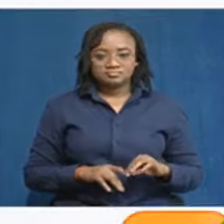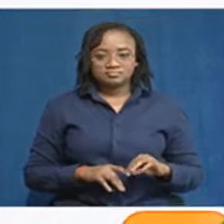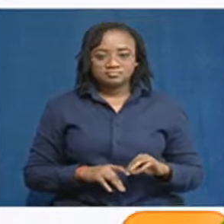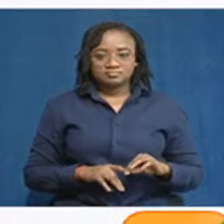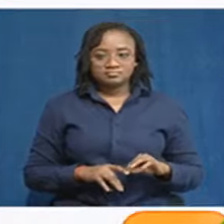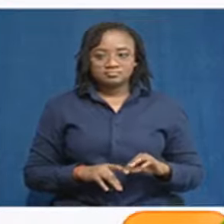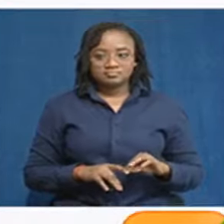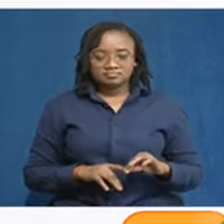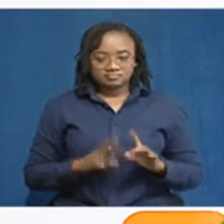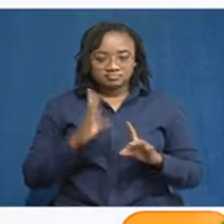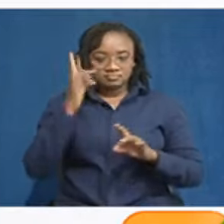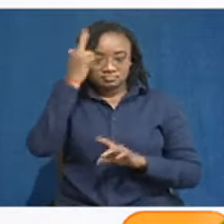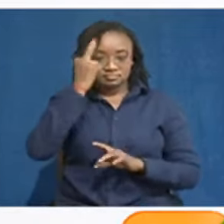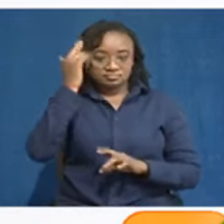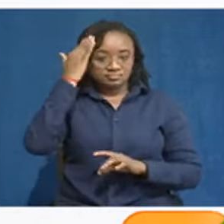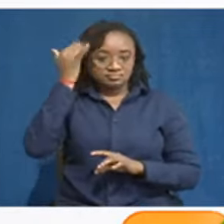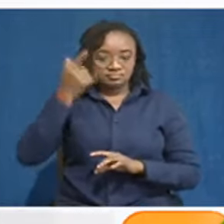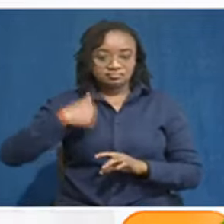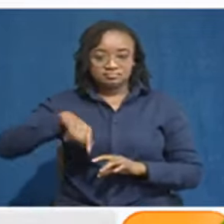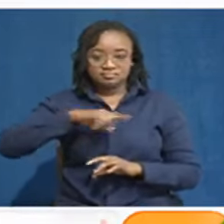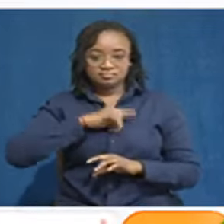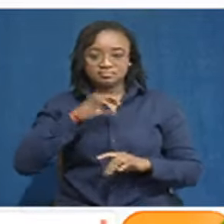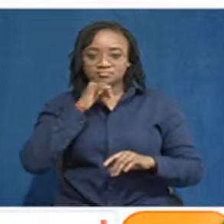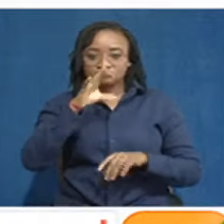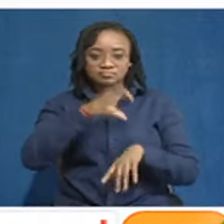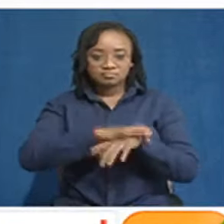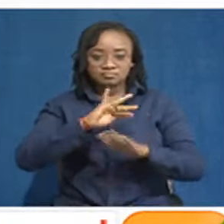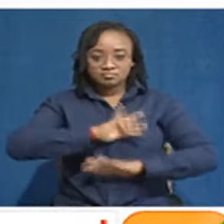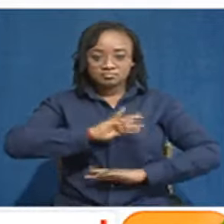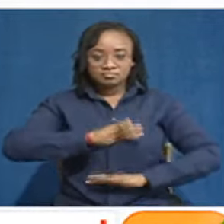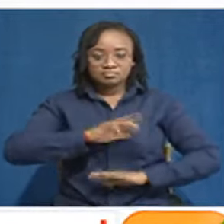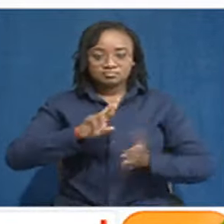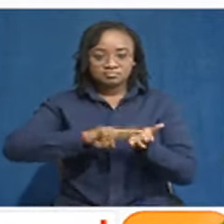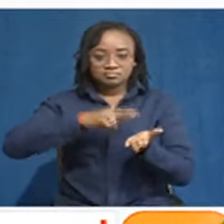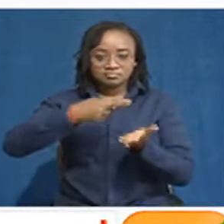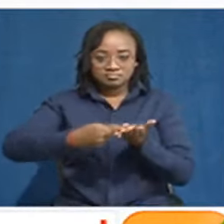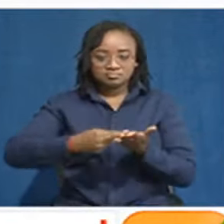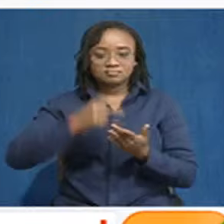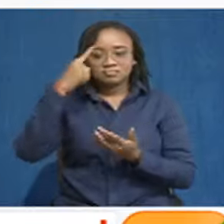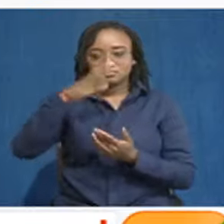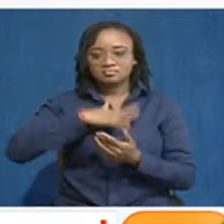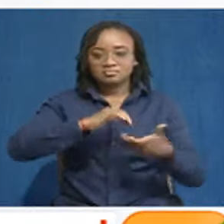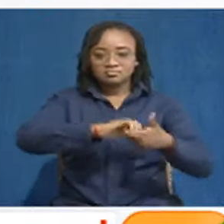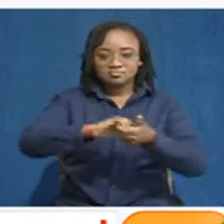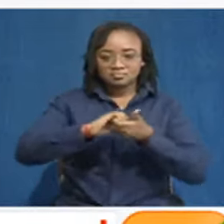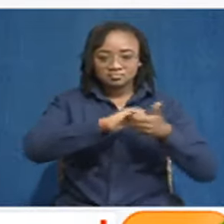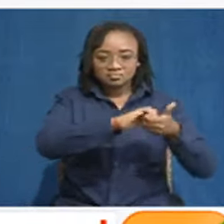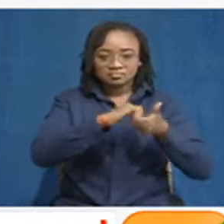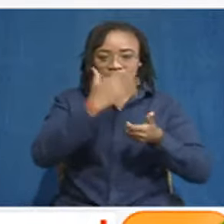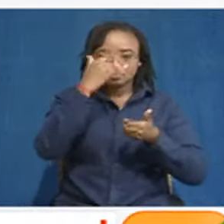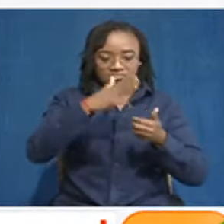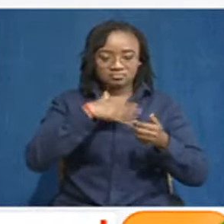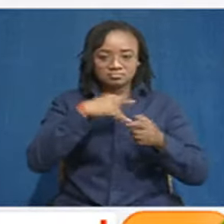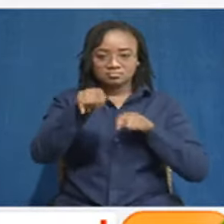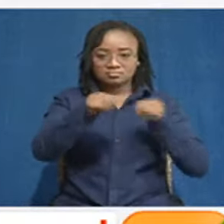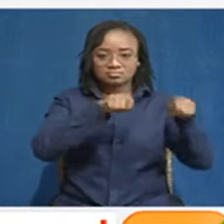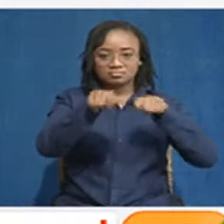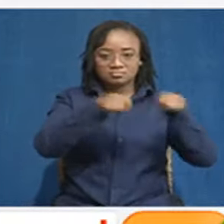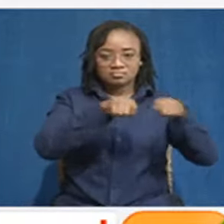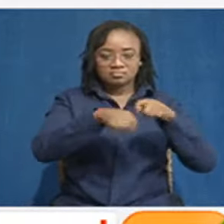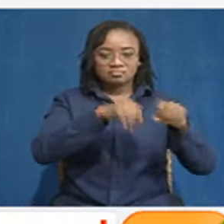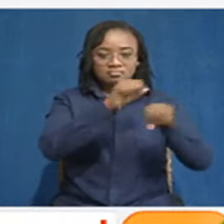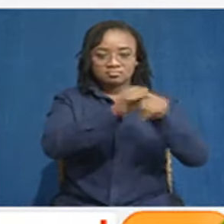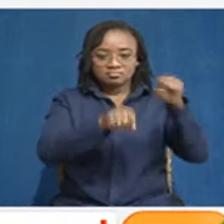mentality. The reason why we don't attract resources to our federations is because our governance structure and